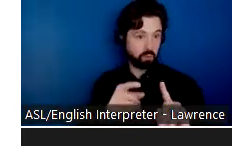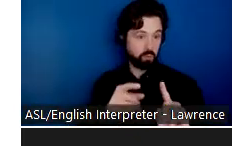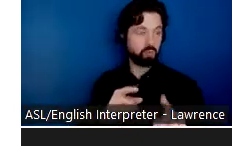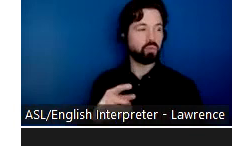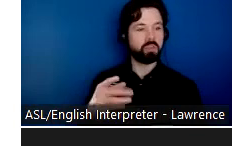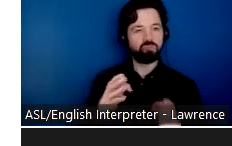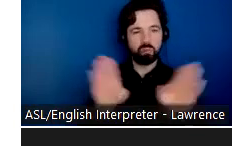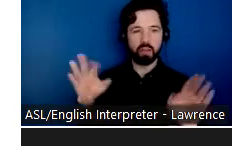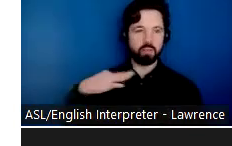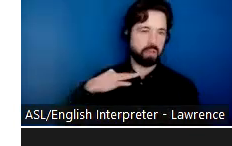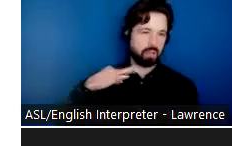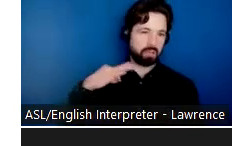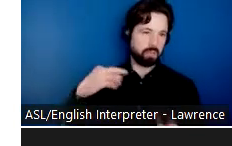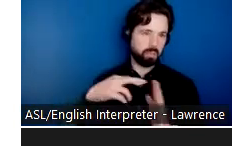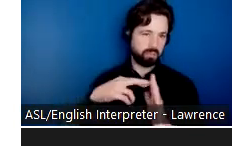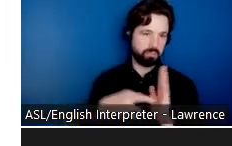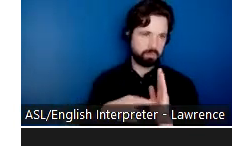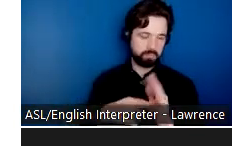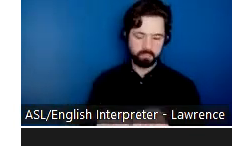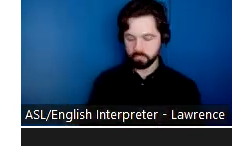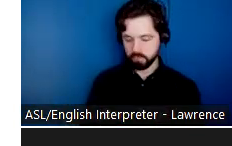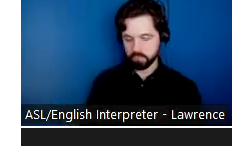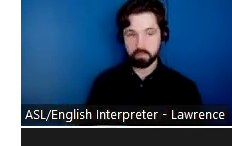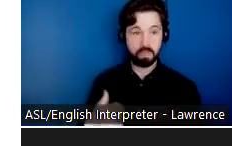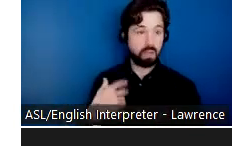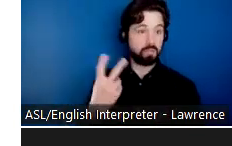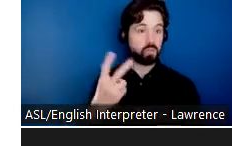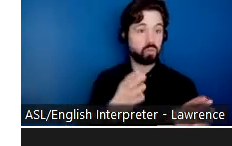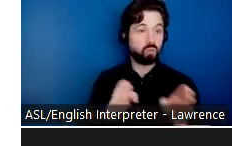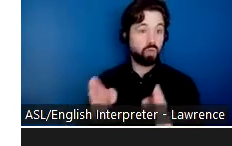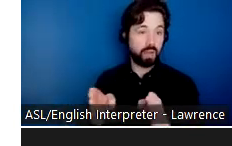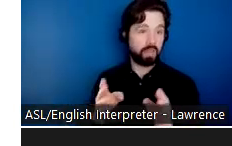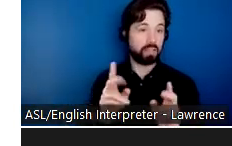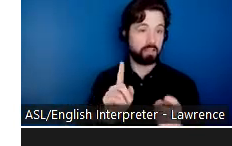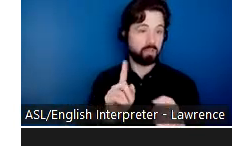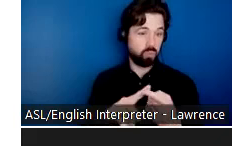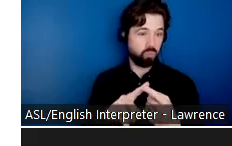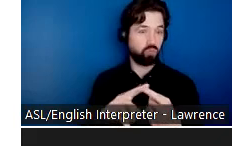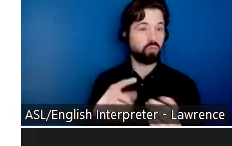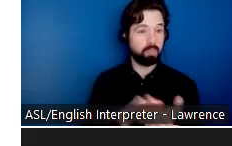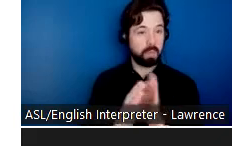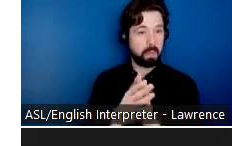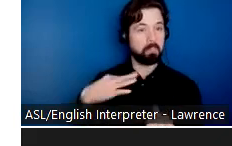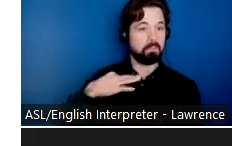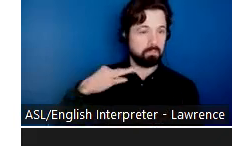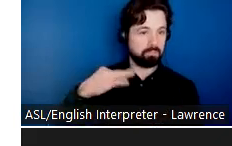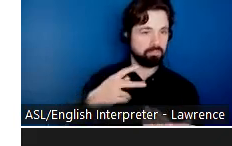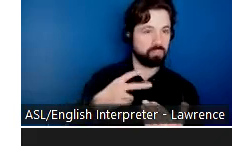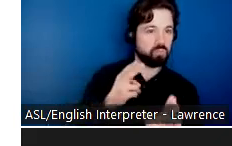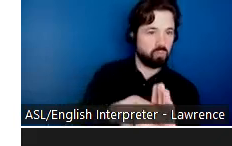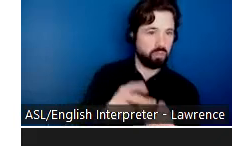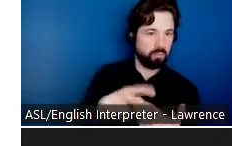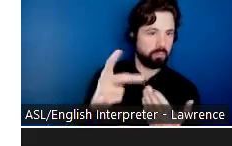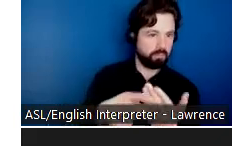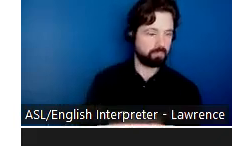I previously mentioned, there are two ways that children may be eligible. So all children that are